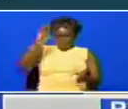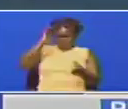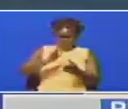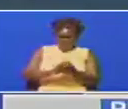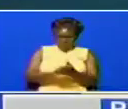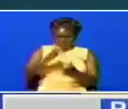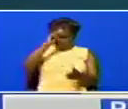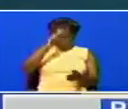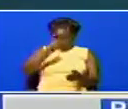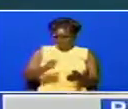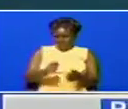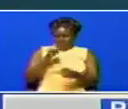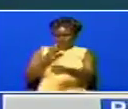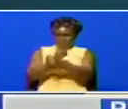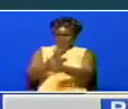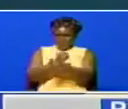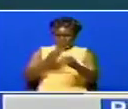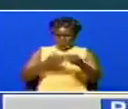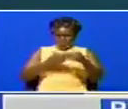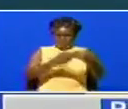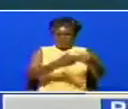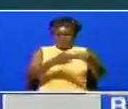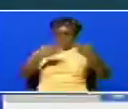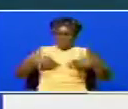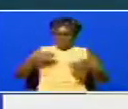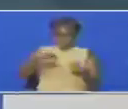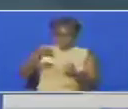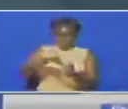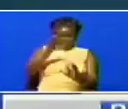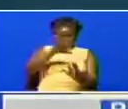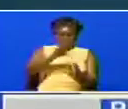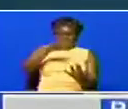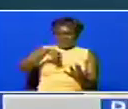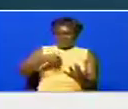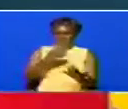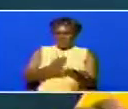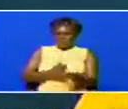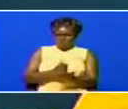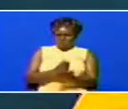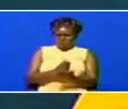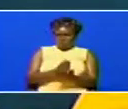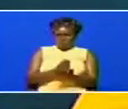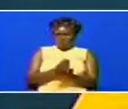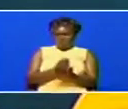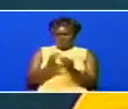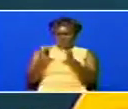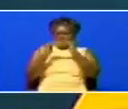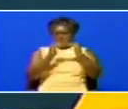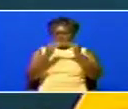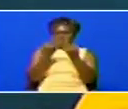the institution and the leaders people choose for themselves through fair and free